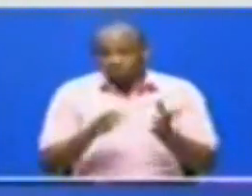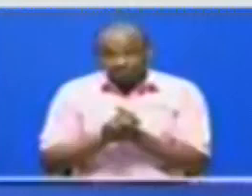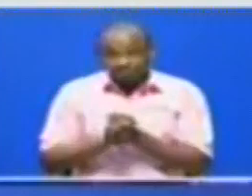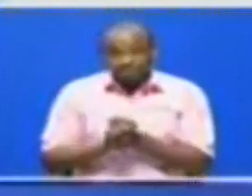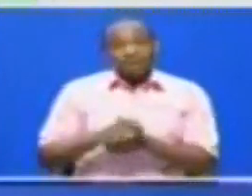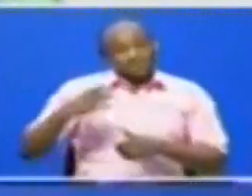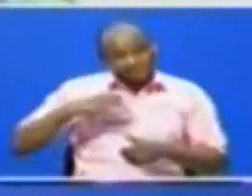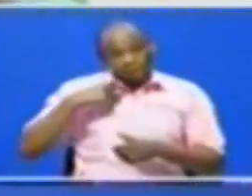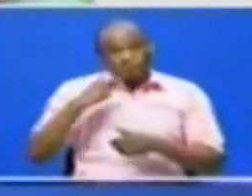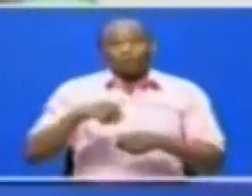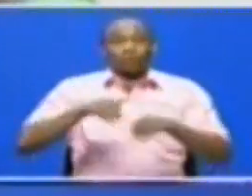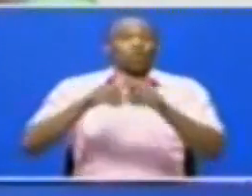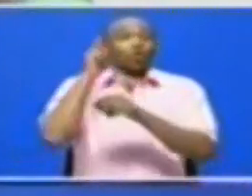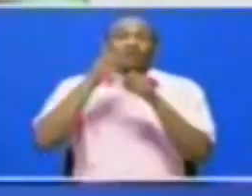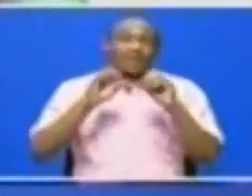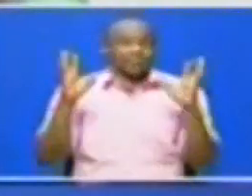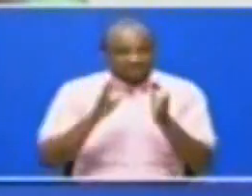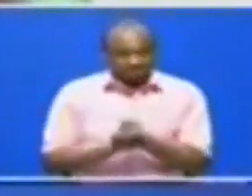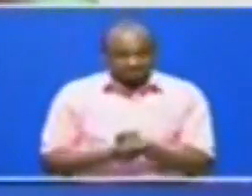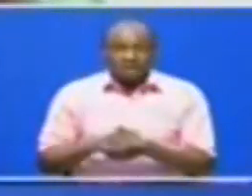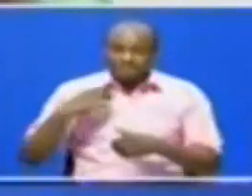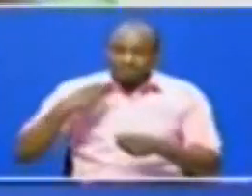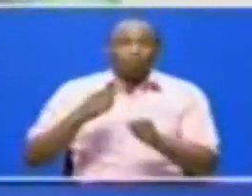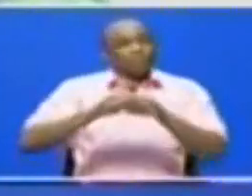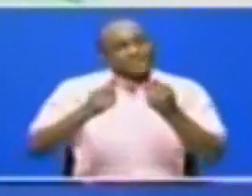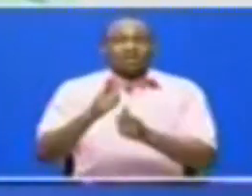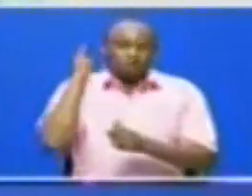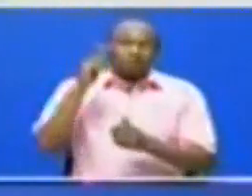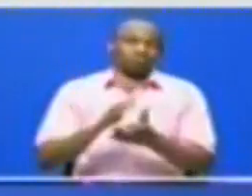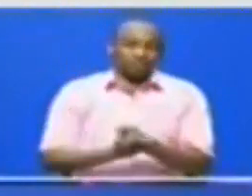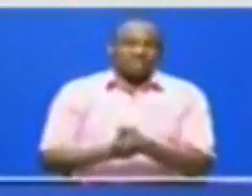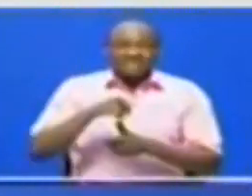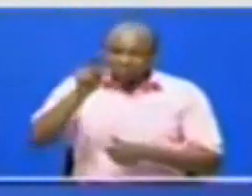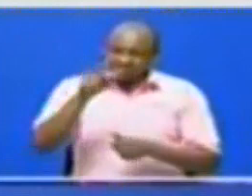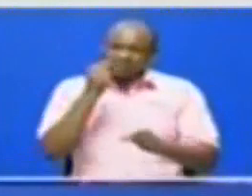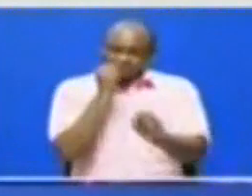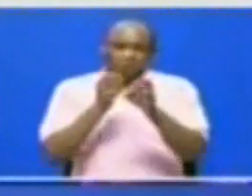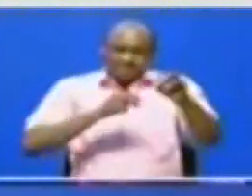of impunity. Lords of impunity who are in authority